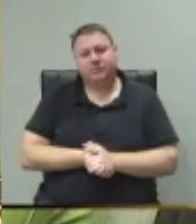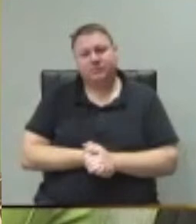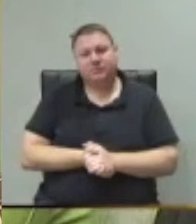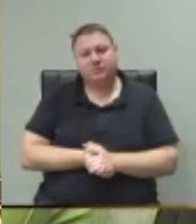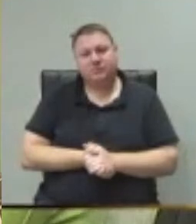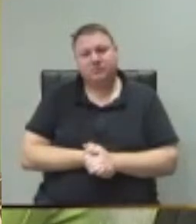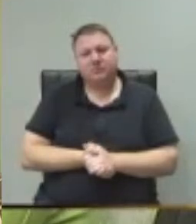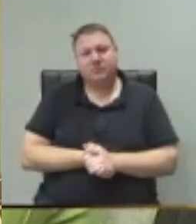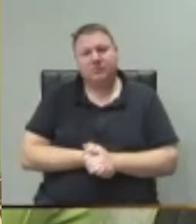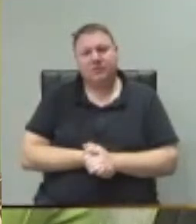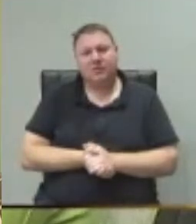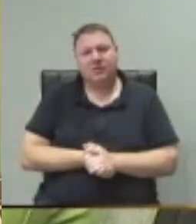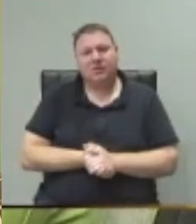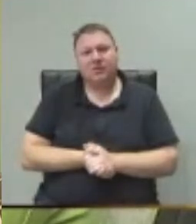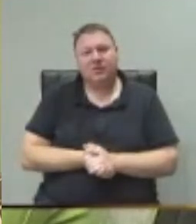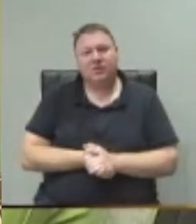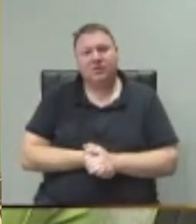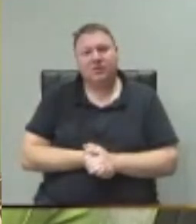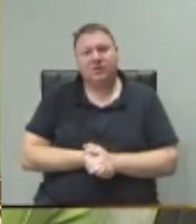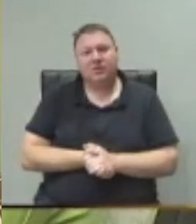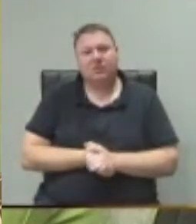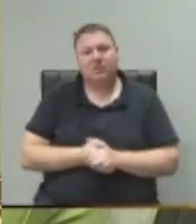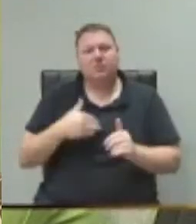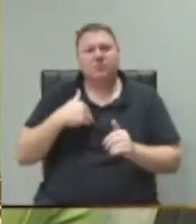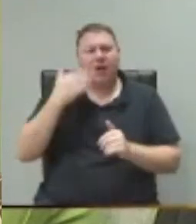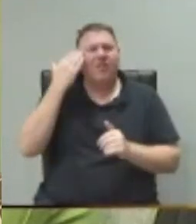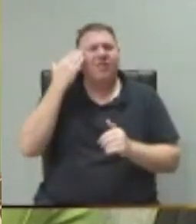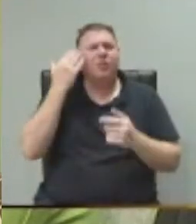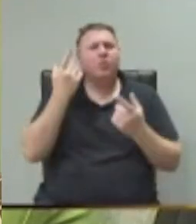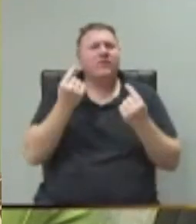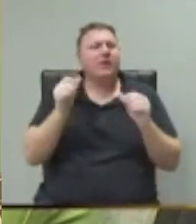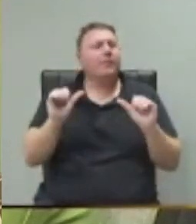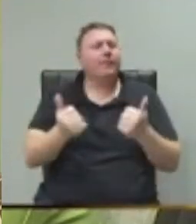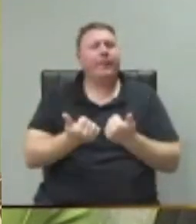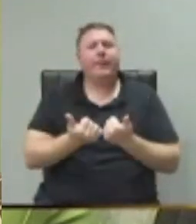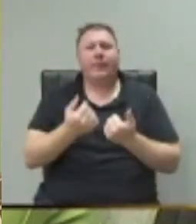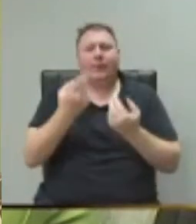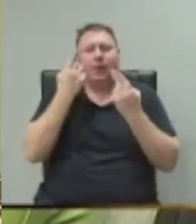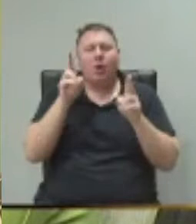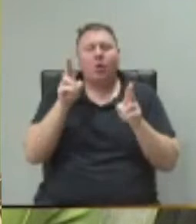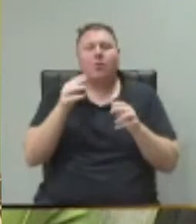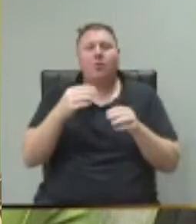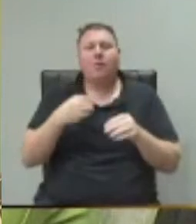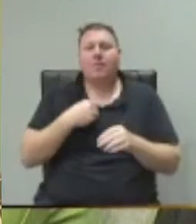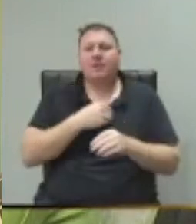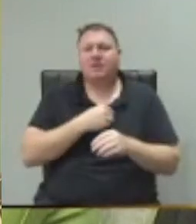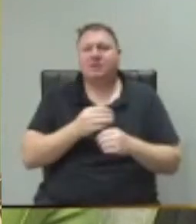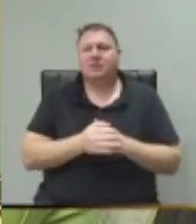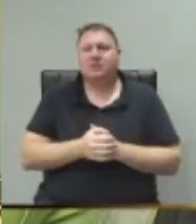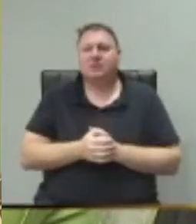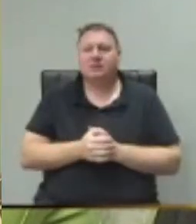I think we have done our level best, honorable members.